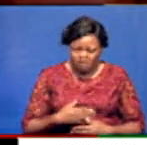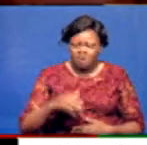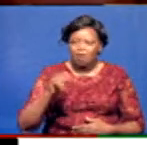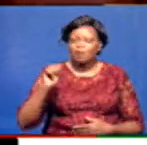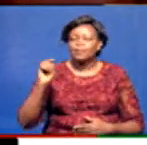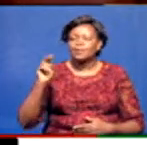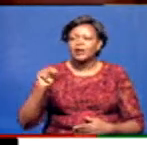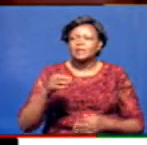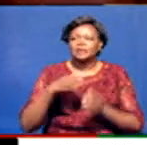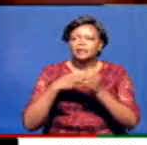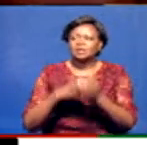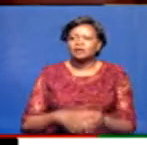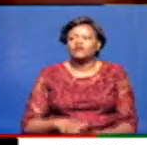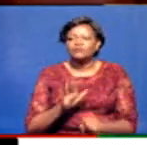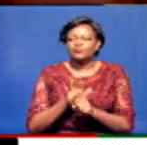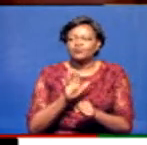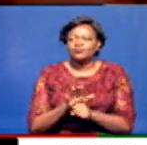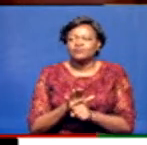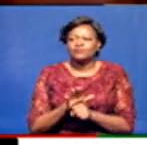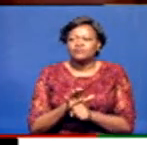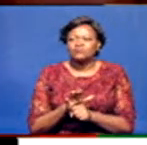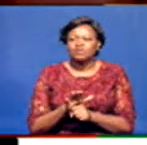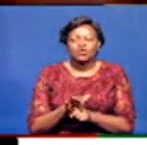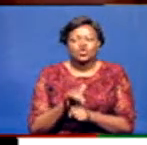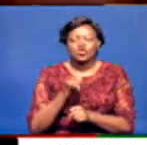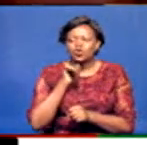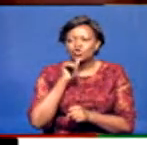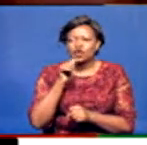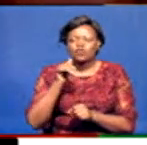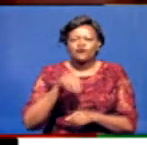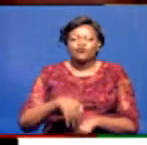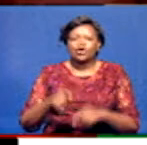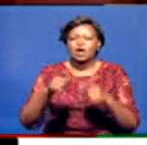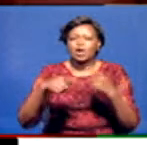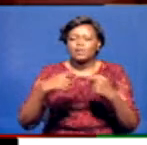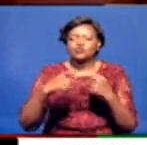of majority was extremely unprocedural. There was